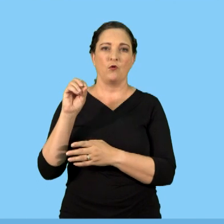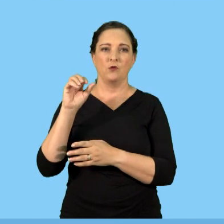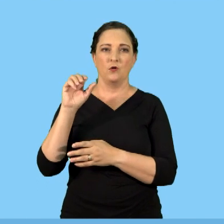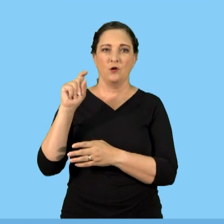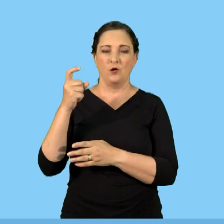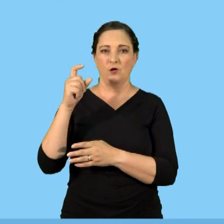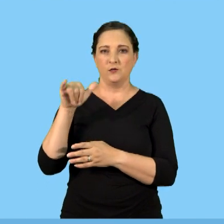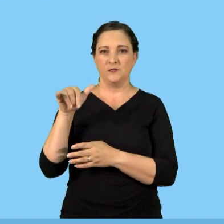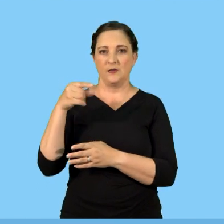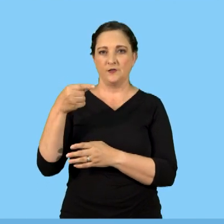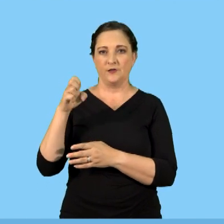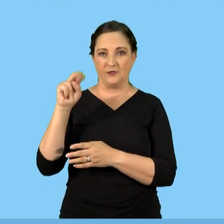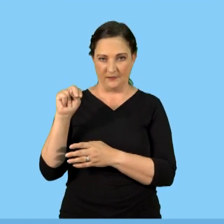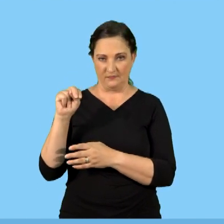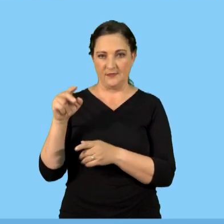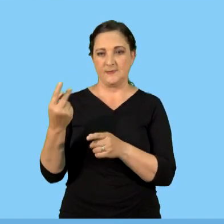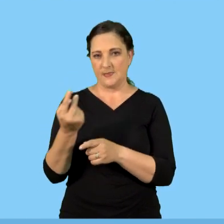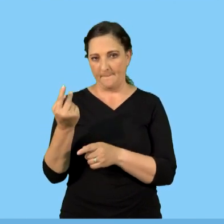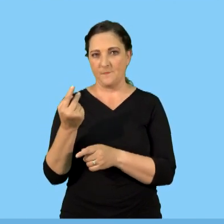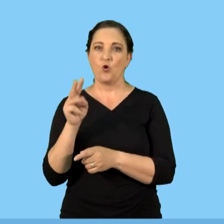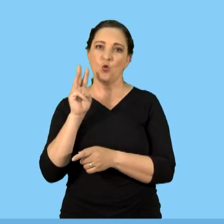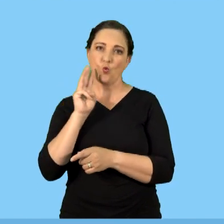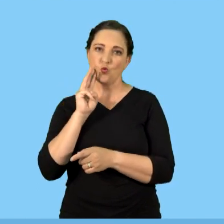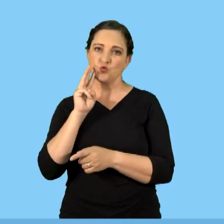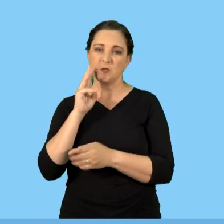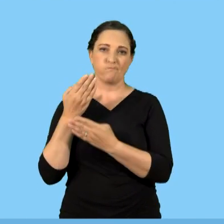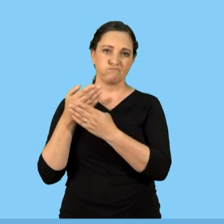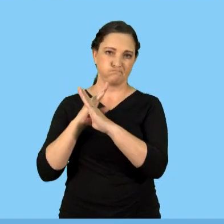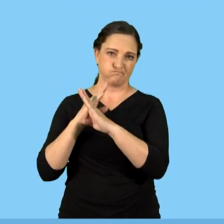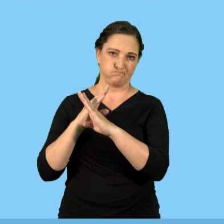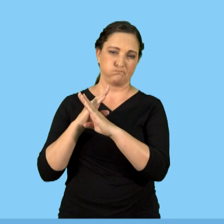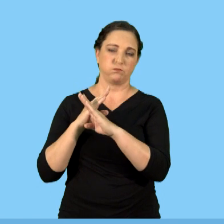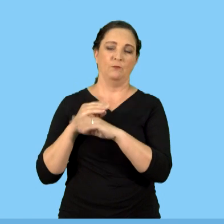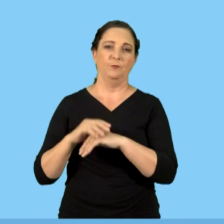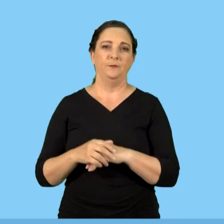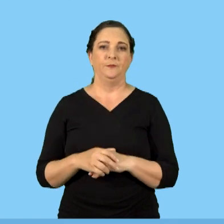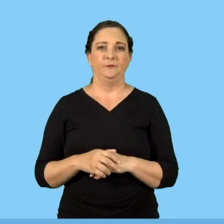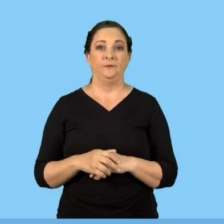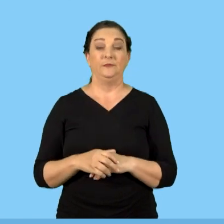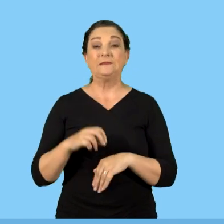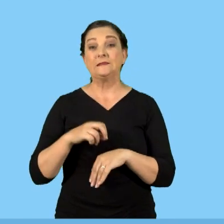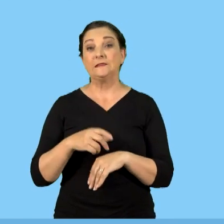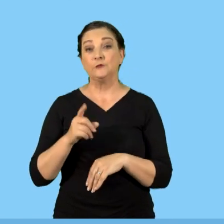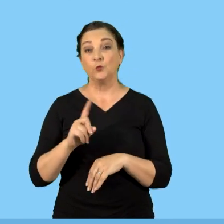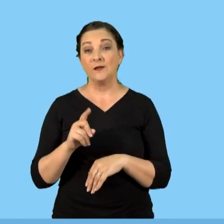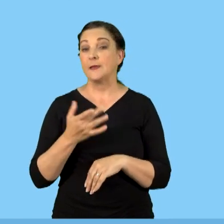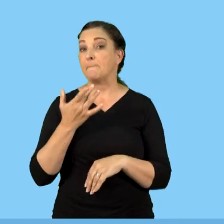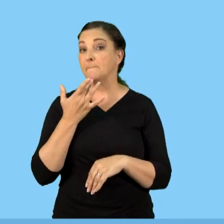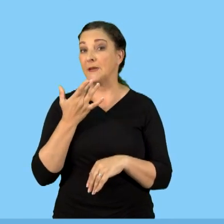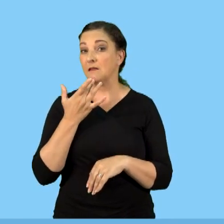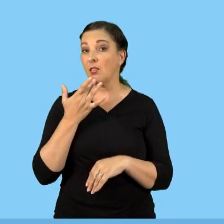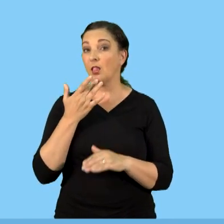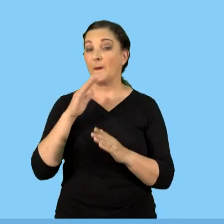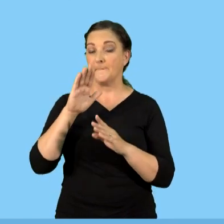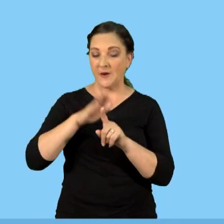prevent the oxygen and the water from making contact with that particular element or with that particular metal, we need to paint